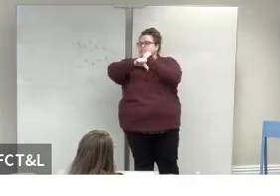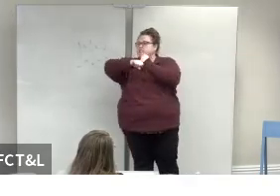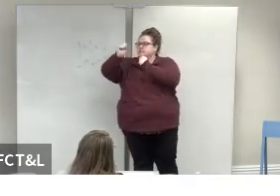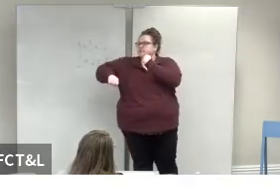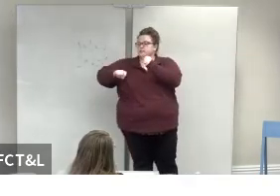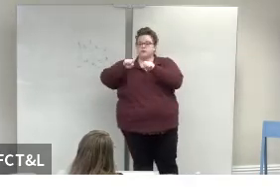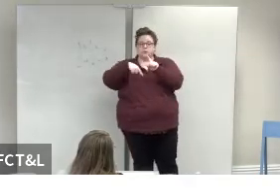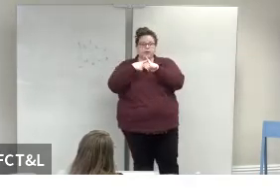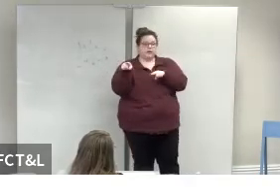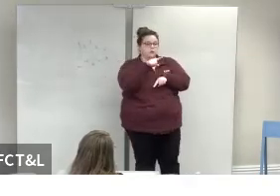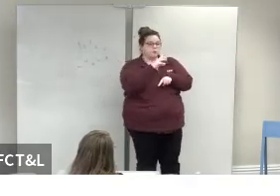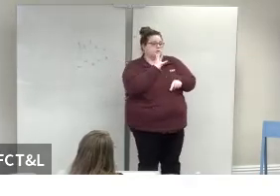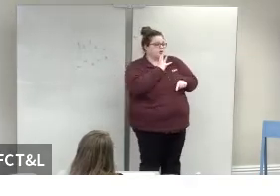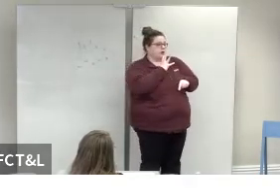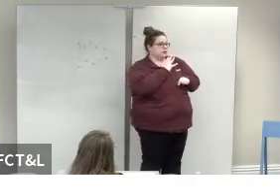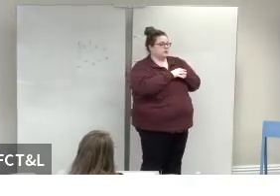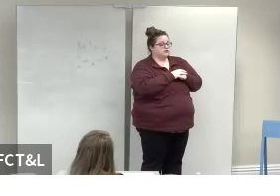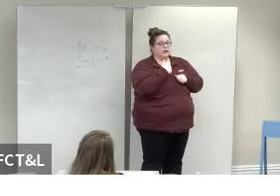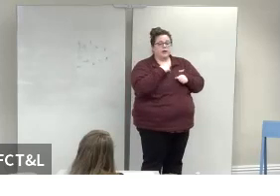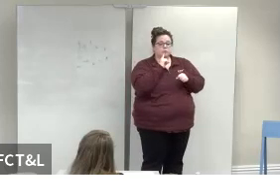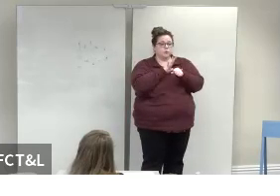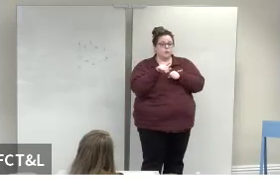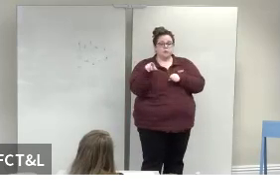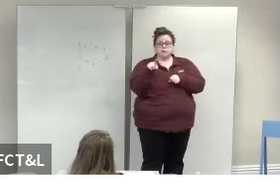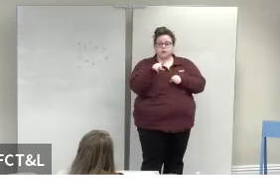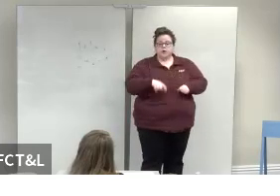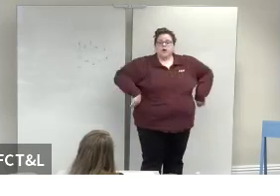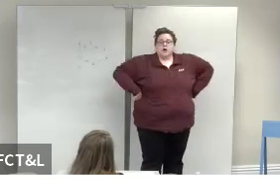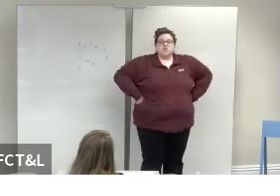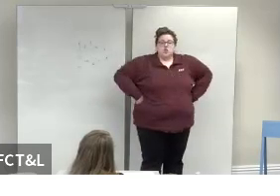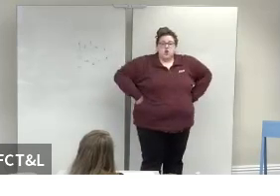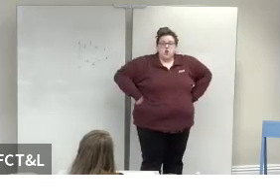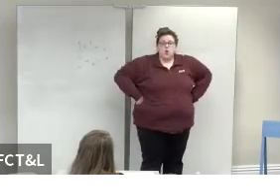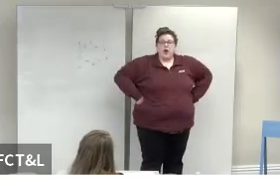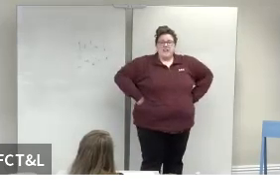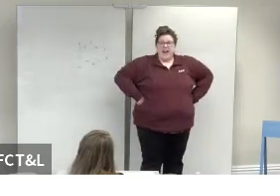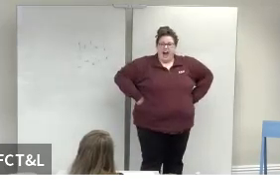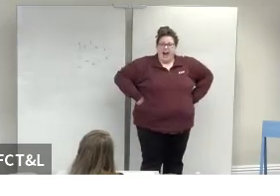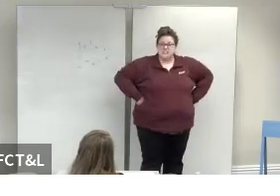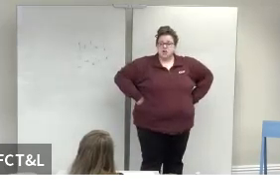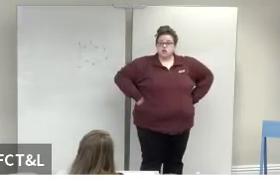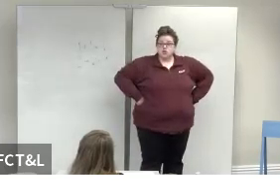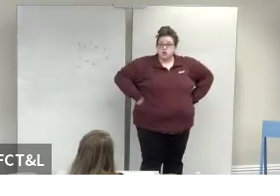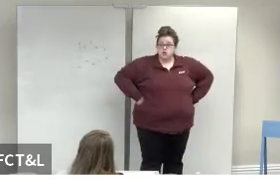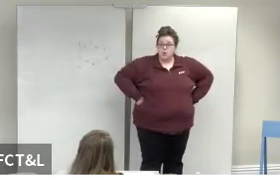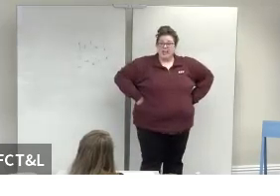Do not exaggerate your speech when you talk. I promise you that if you're doing this,